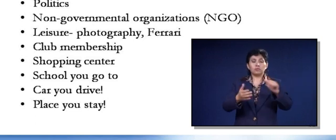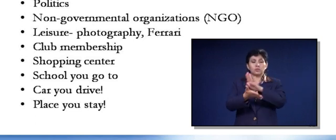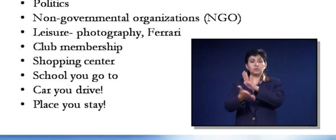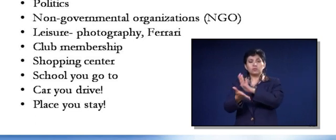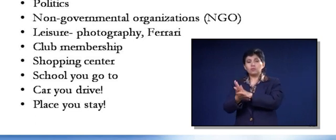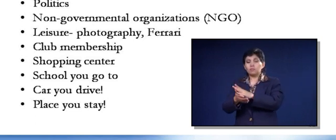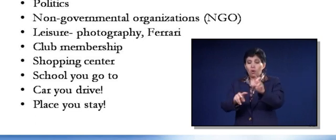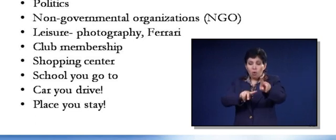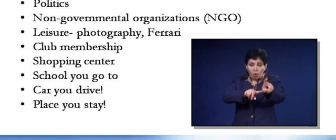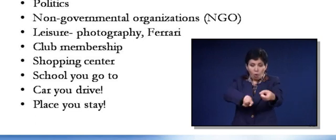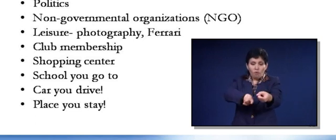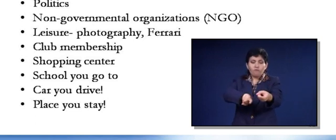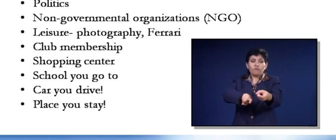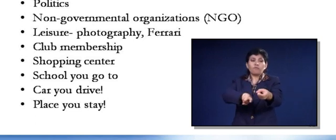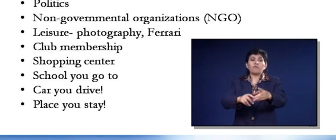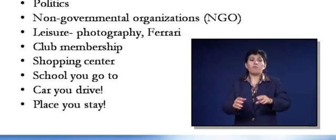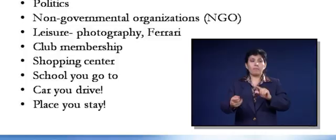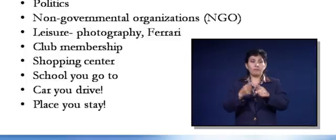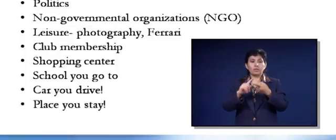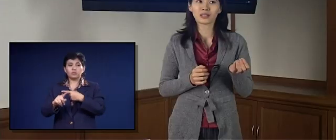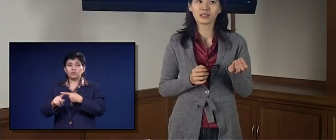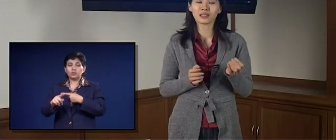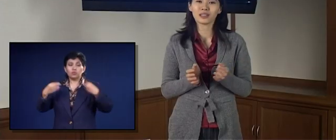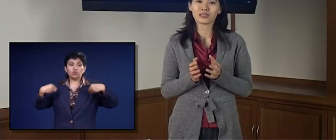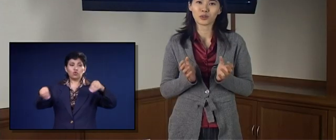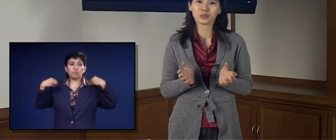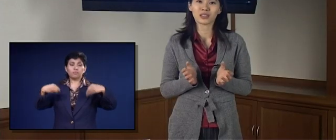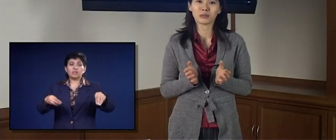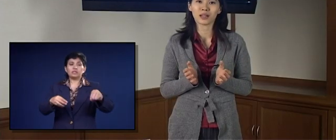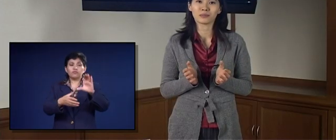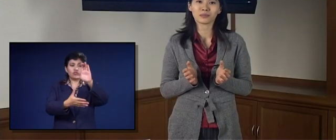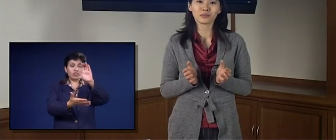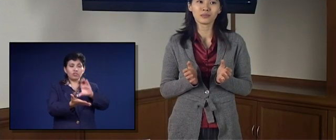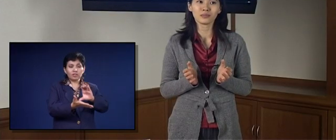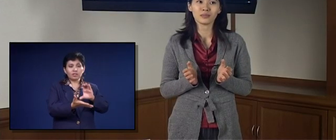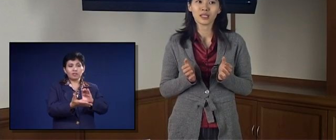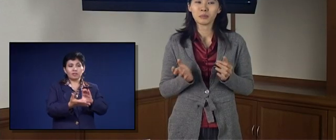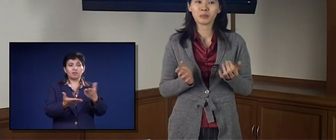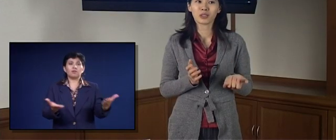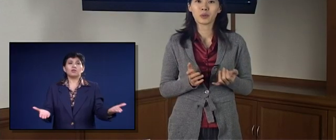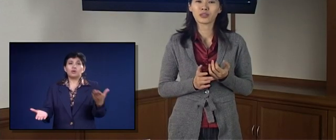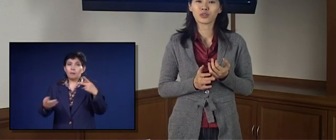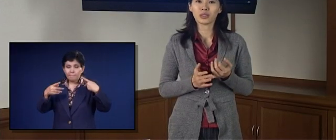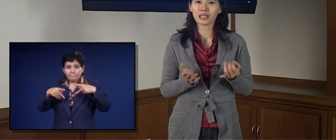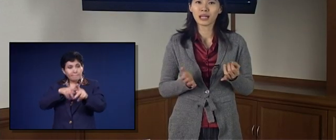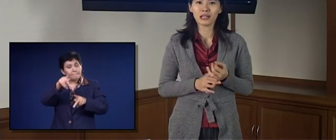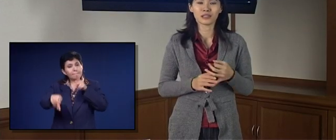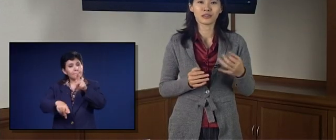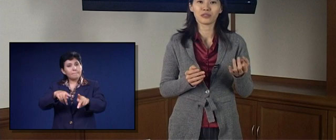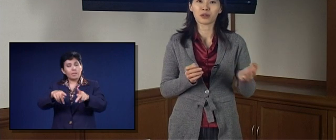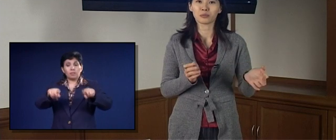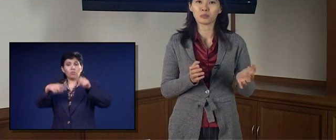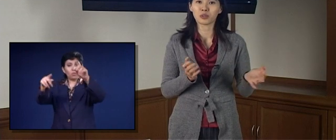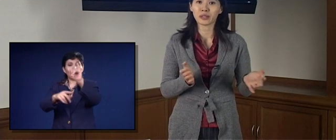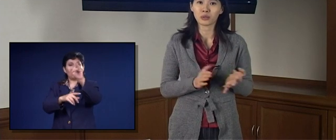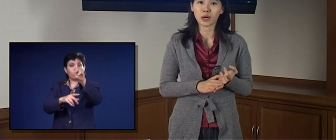join that golf membership, or shopping center. Even shopping center is a group schema. People going to IKEA is